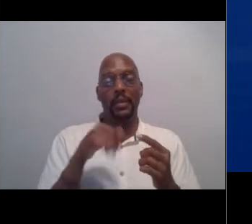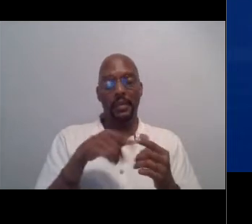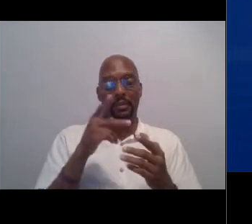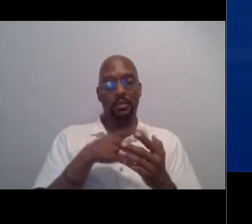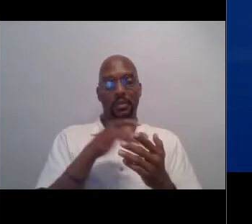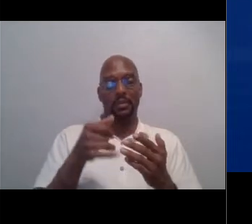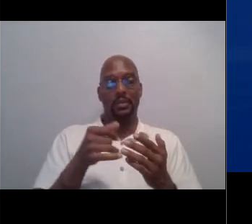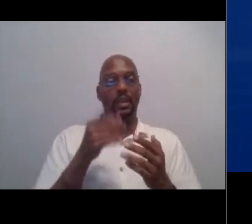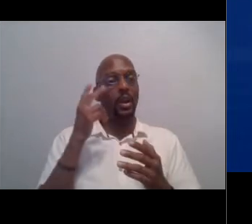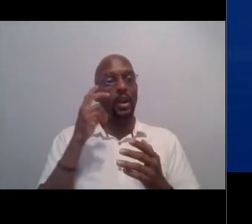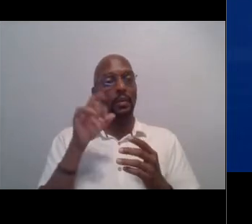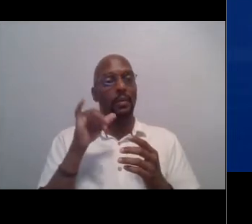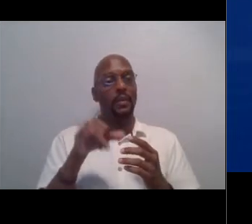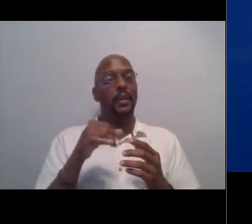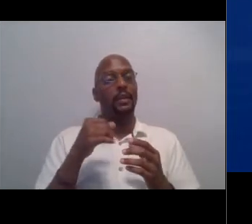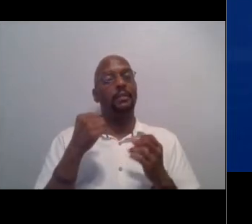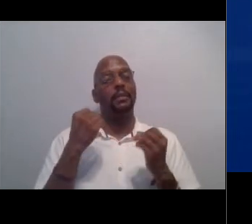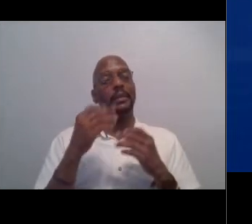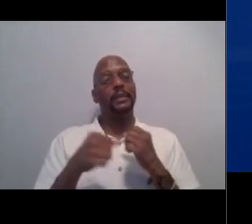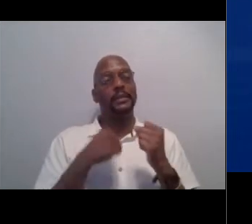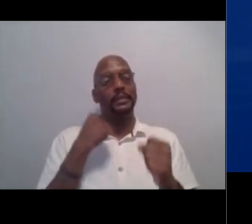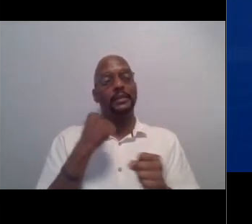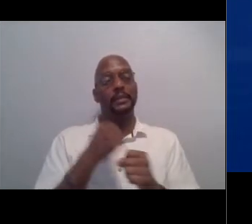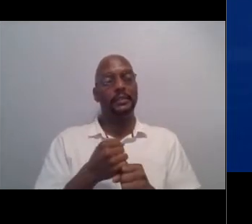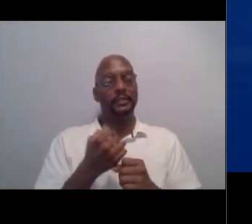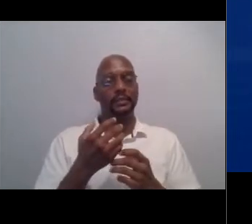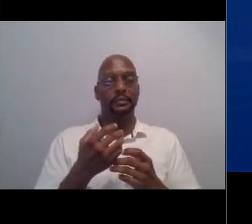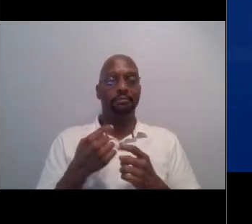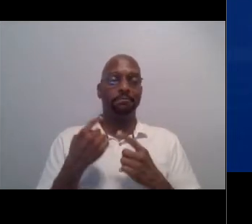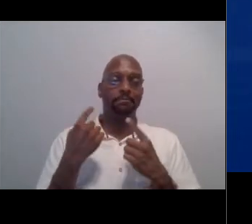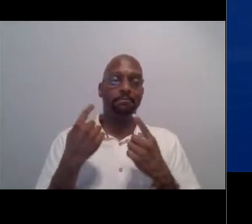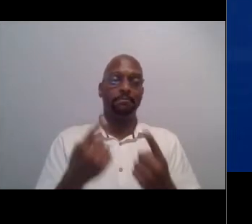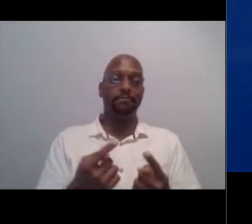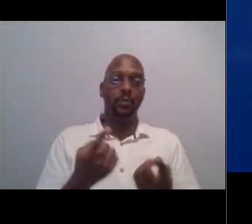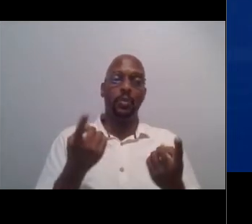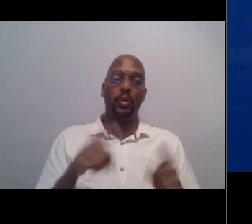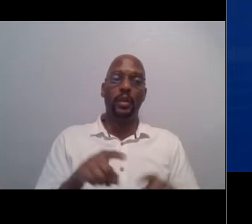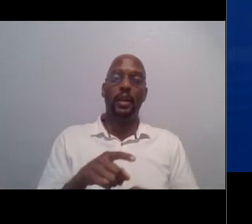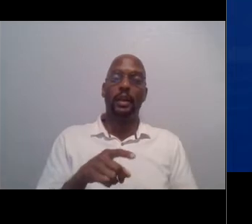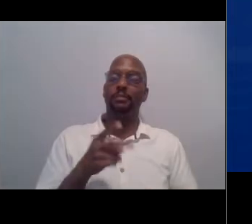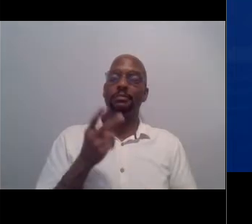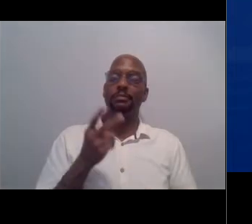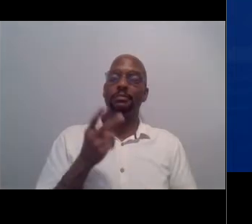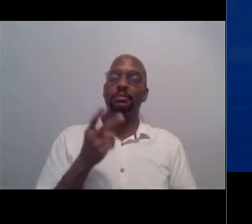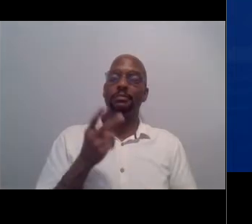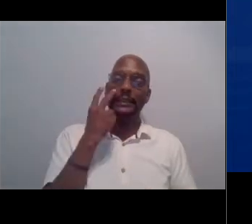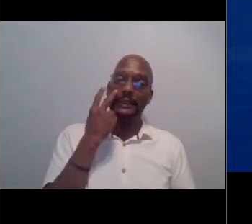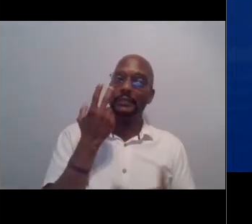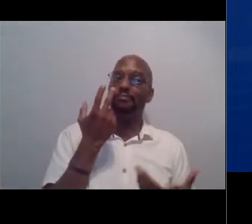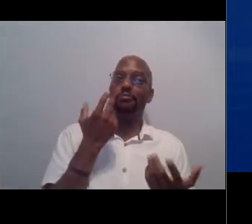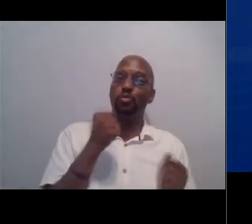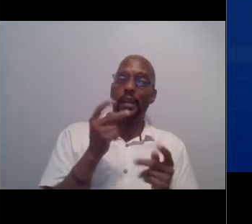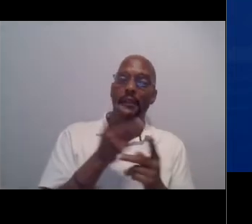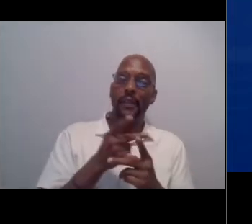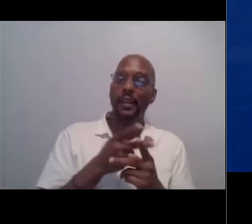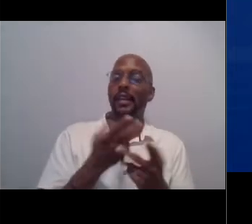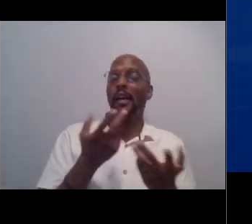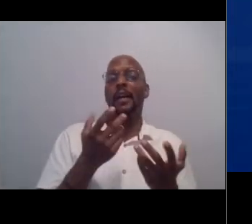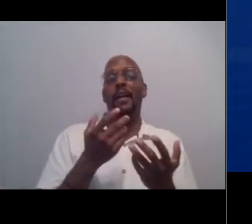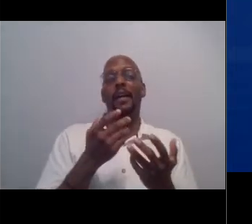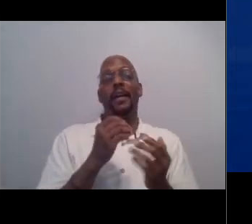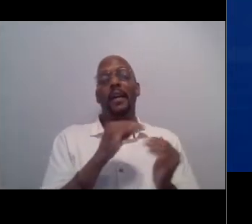heard about it for some years. You know, when you look at trying to, we're looking at